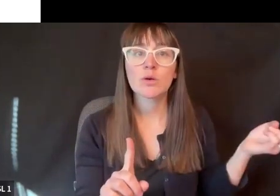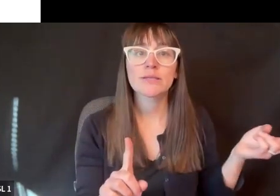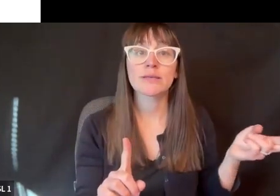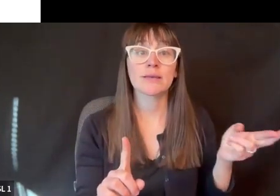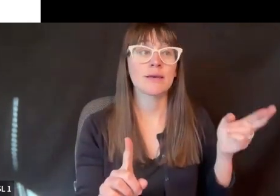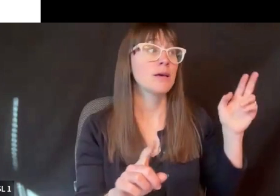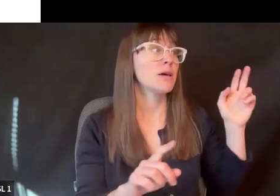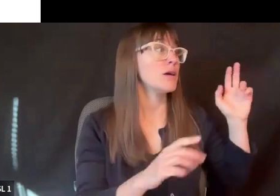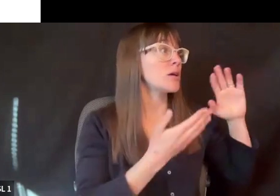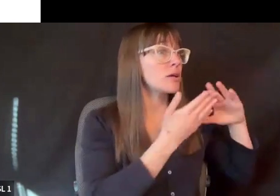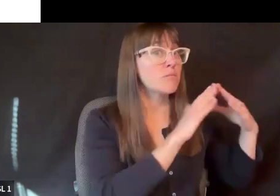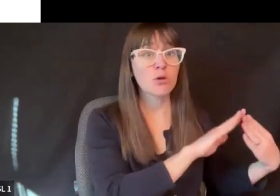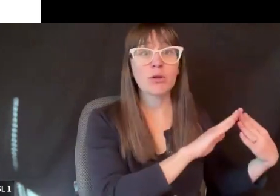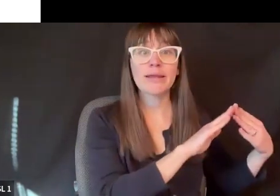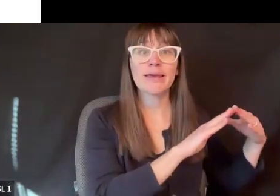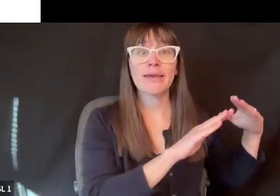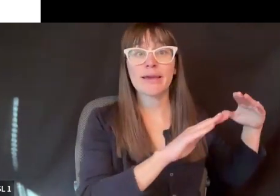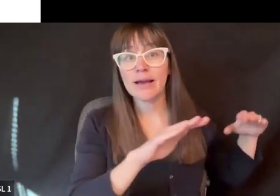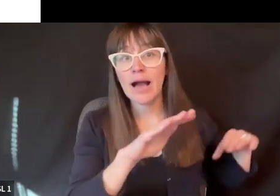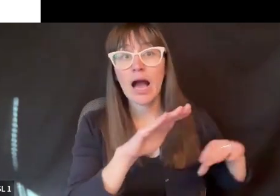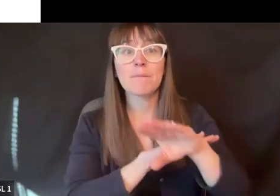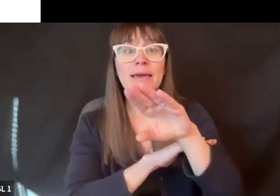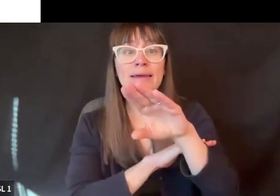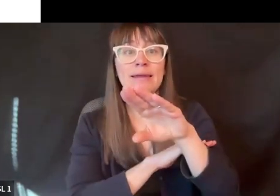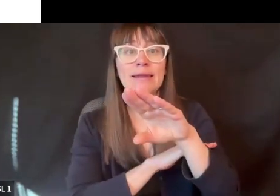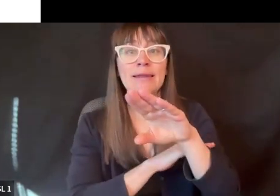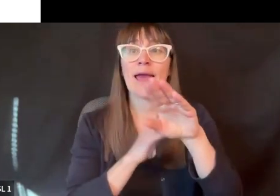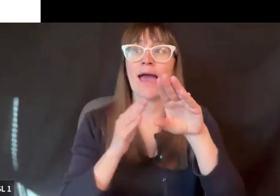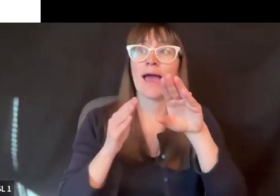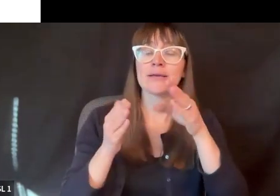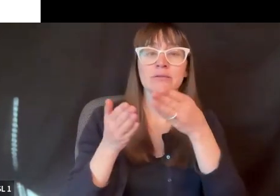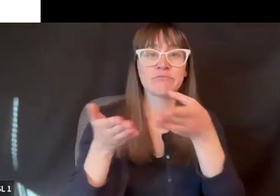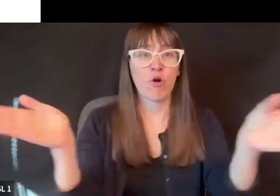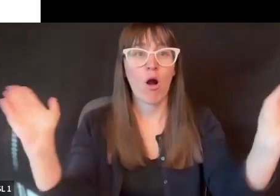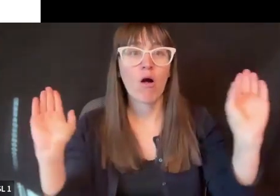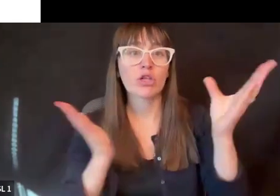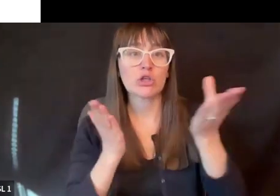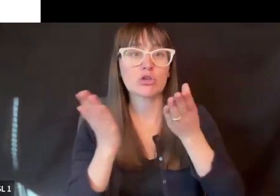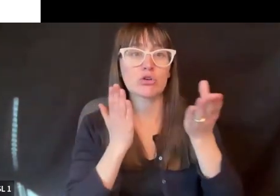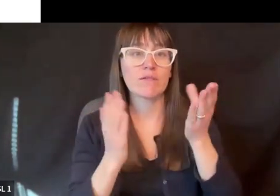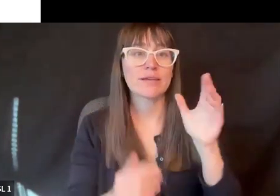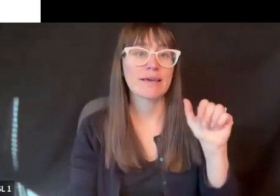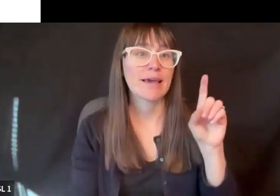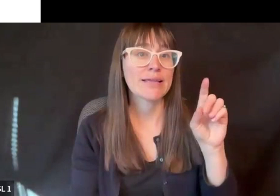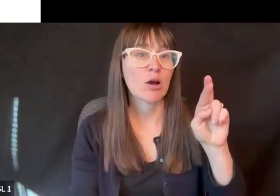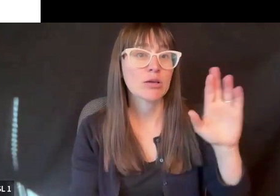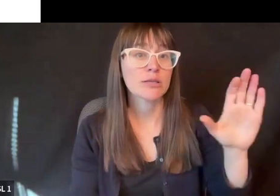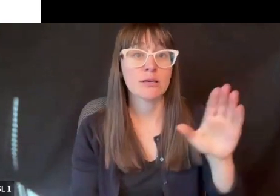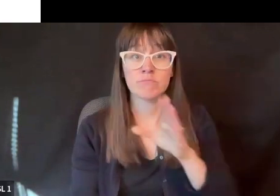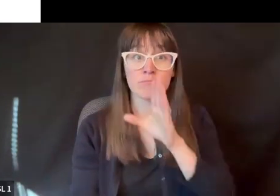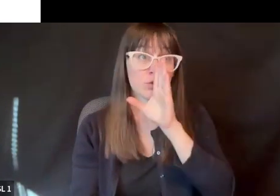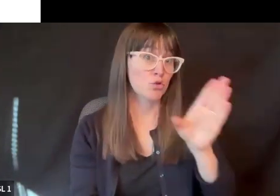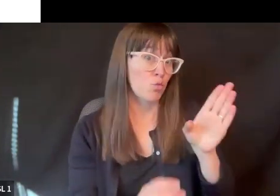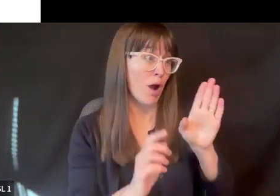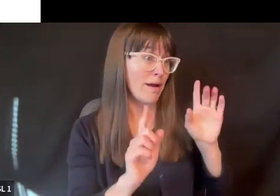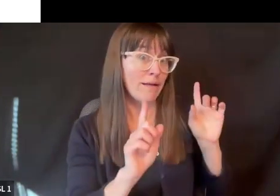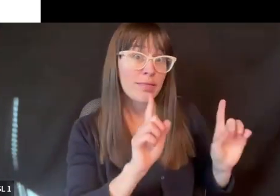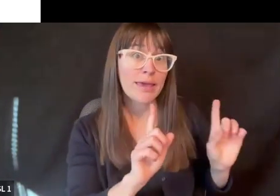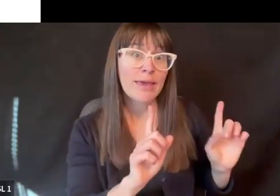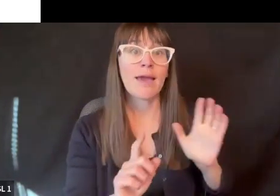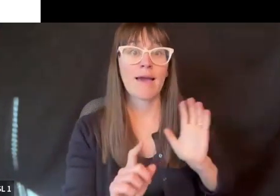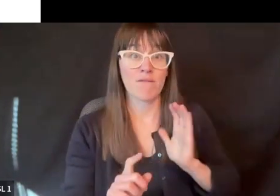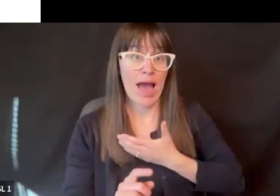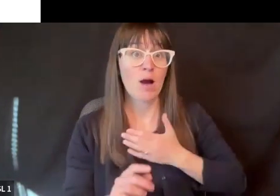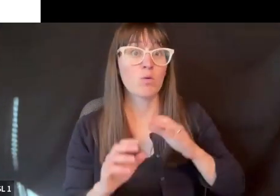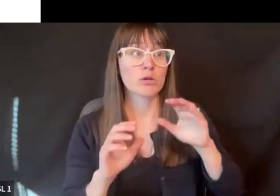how community members come into services of our ADRC, whether that's provided